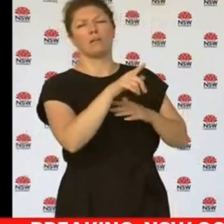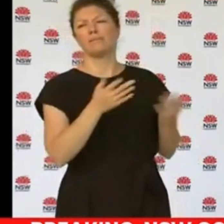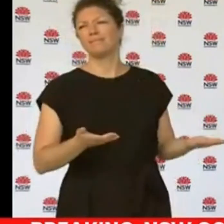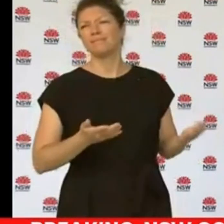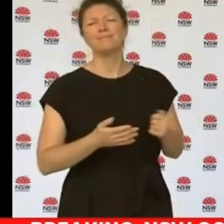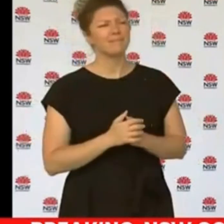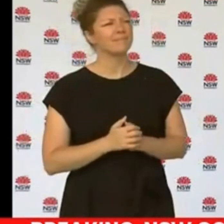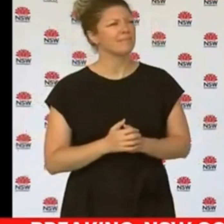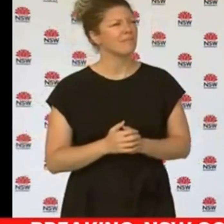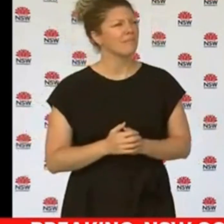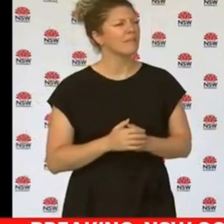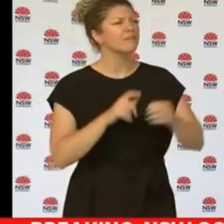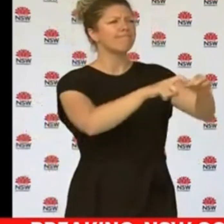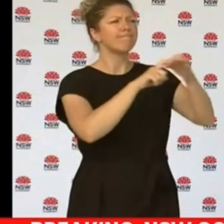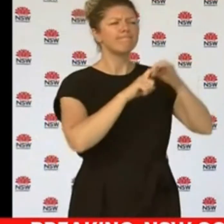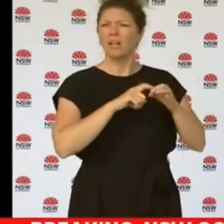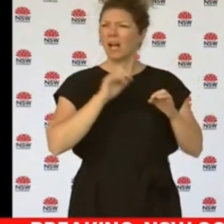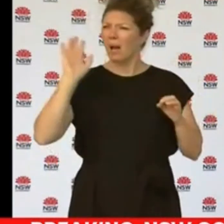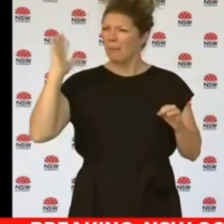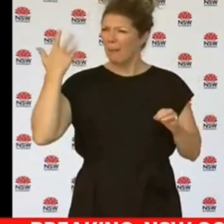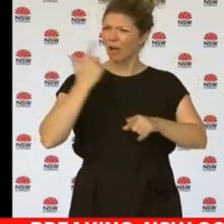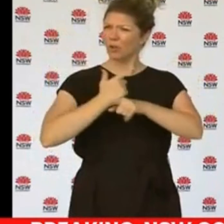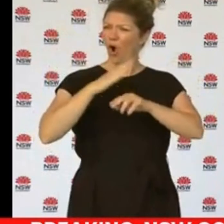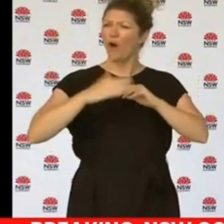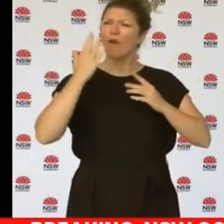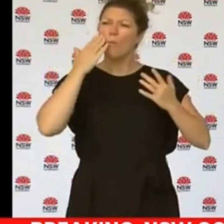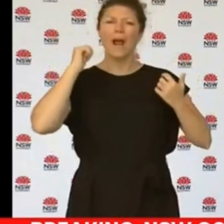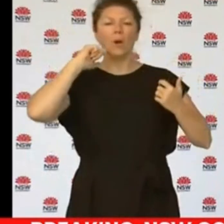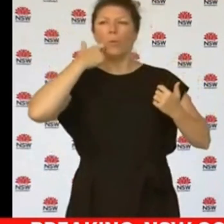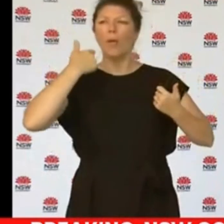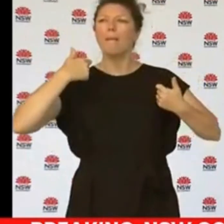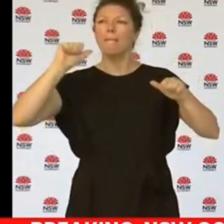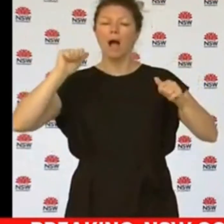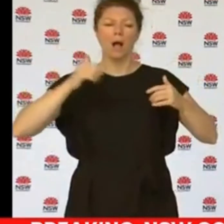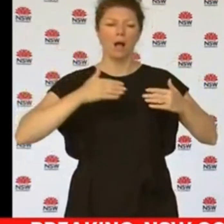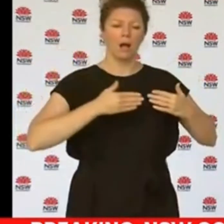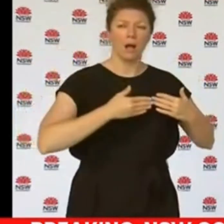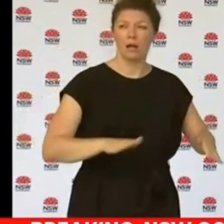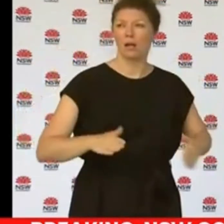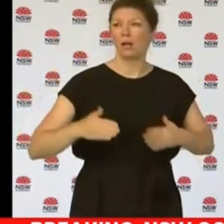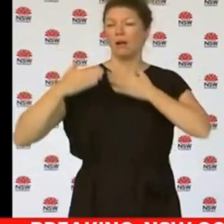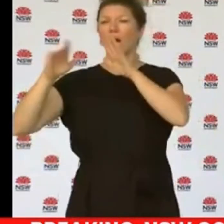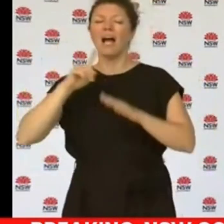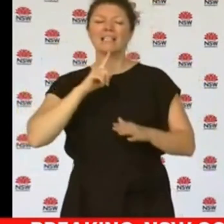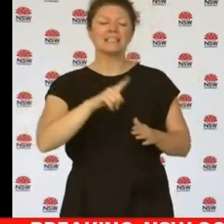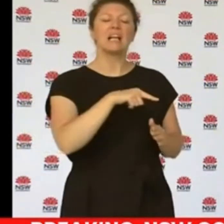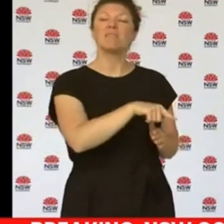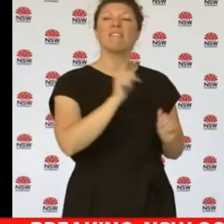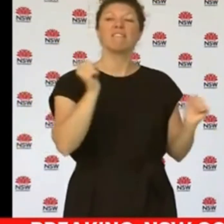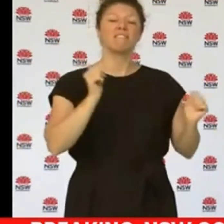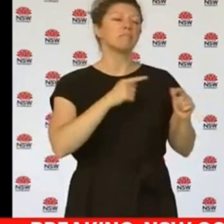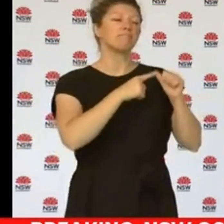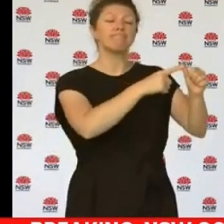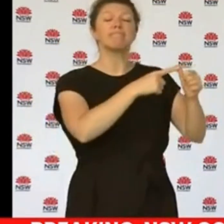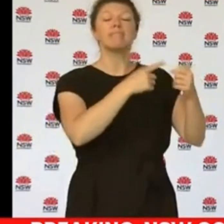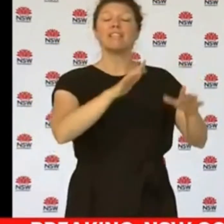of them spoken to you about when they might reopen their borders? Just from what that Premier Andrews has already said that he hopes to do it